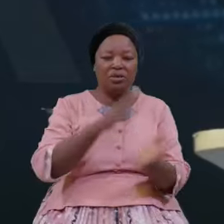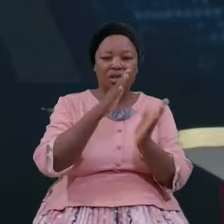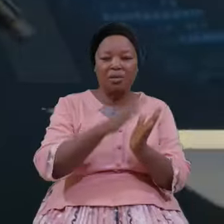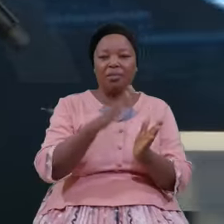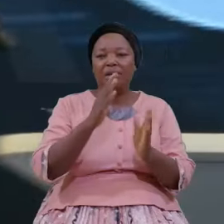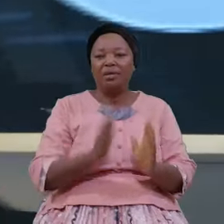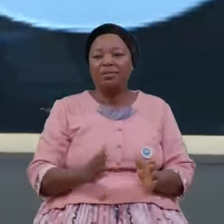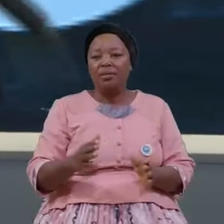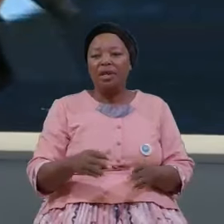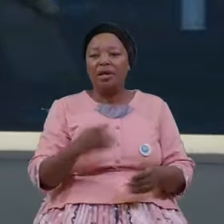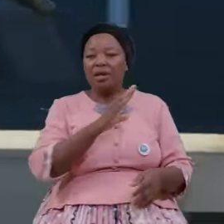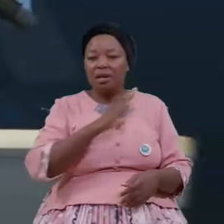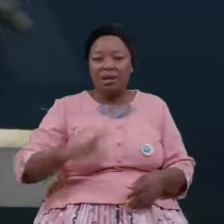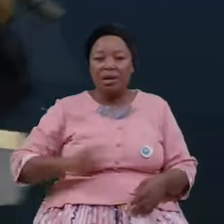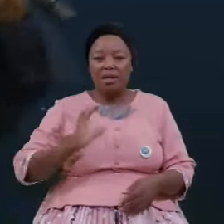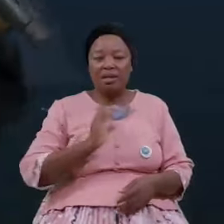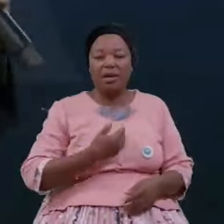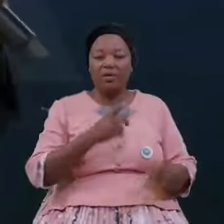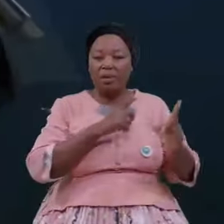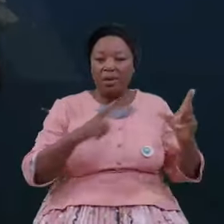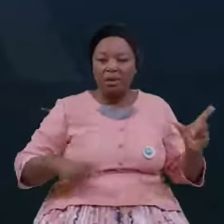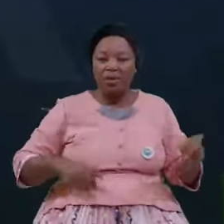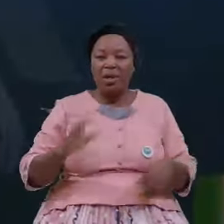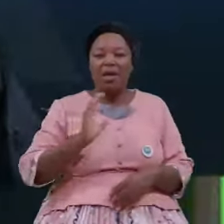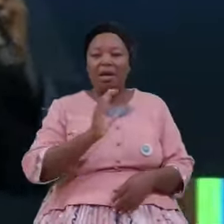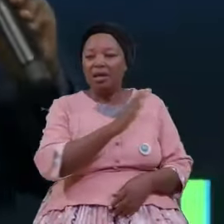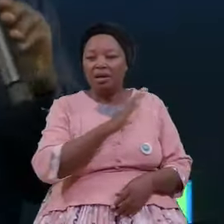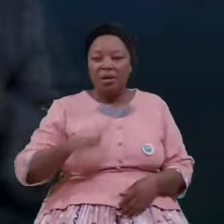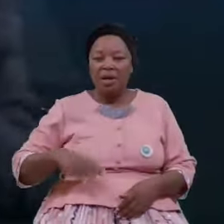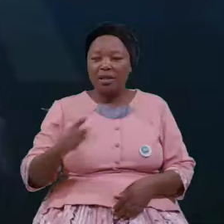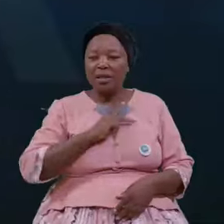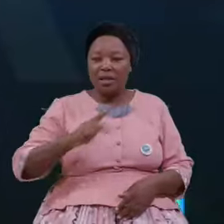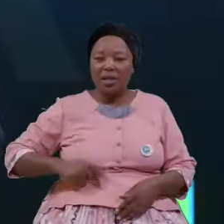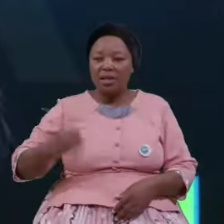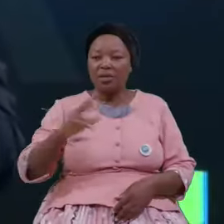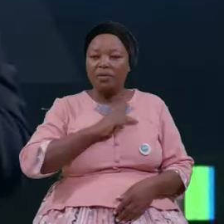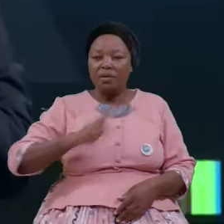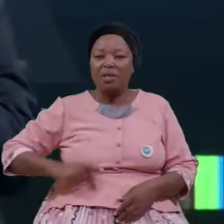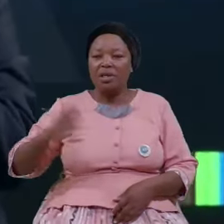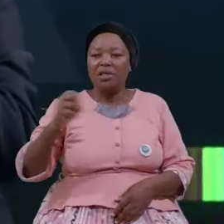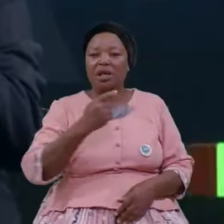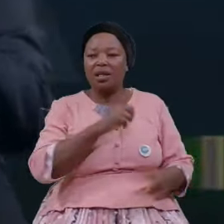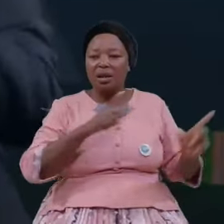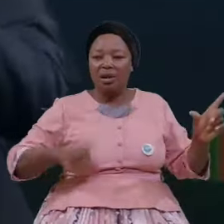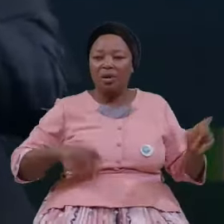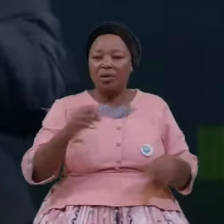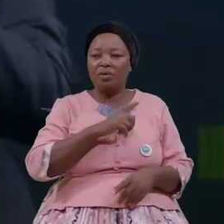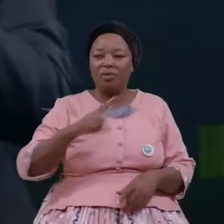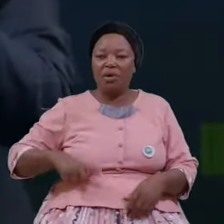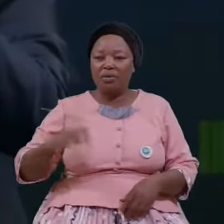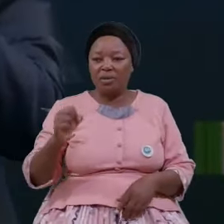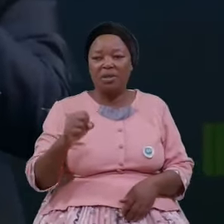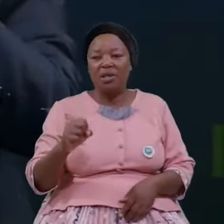our Lord. Christ, the King of kings and the Lord of lords. What he has come to do in your